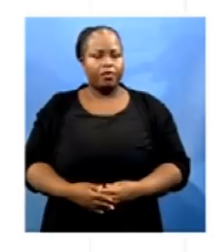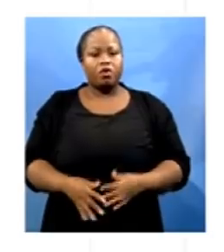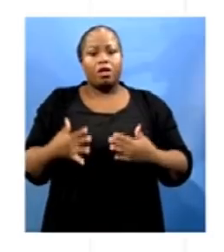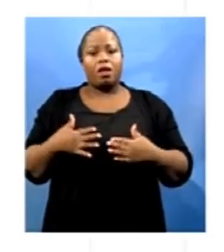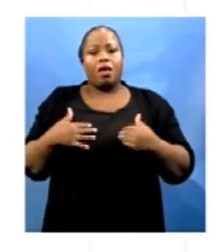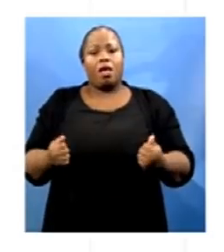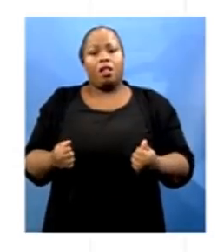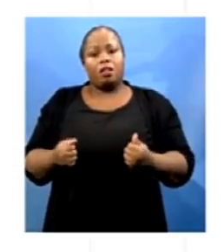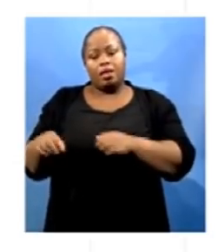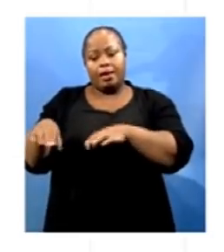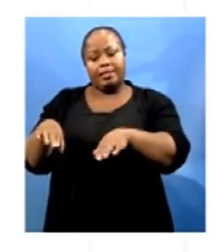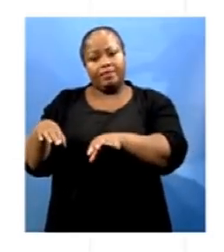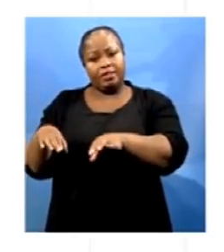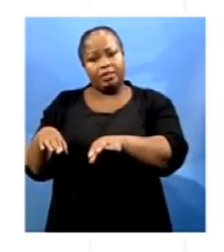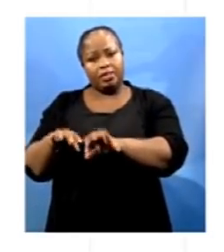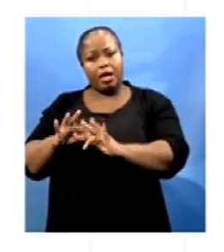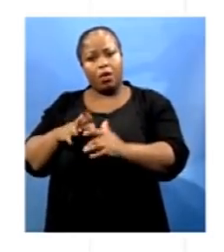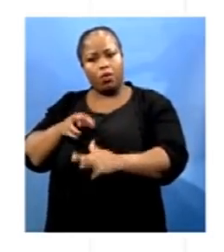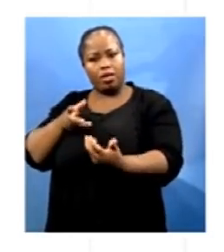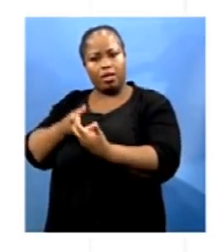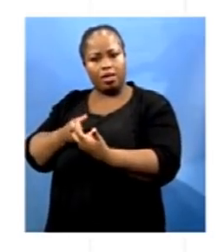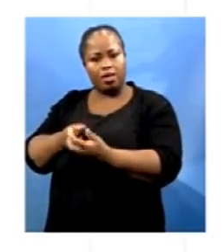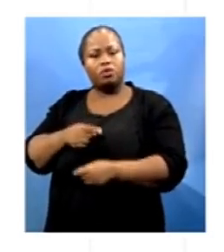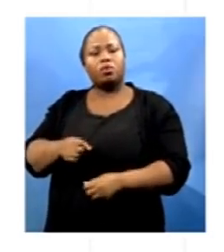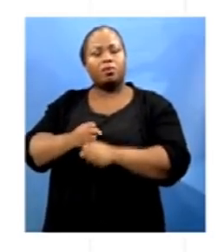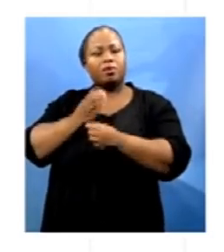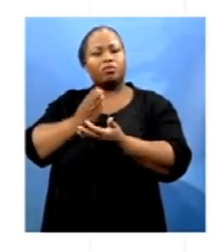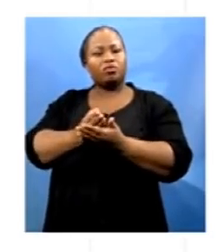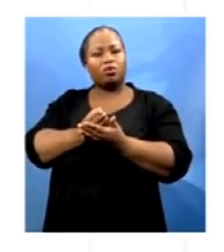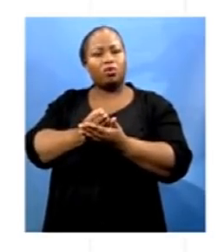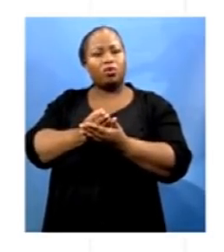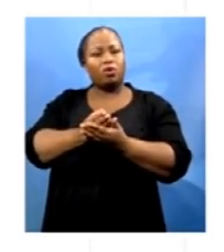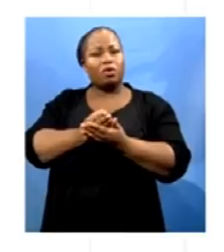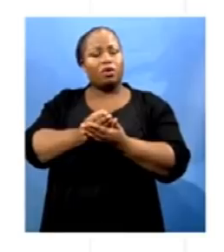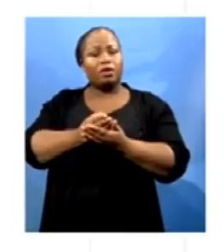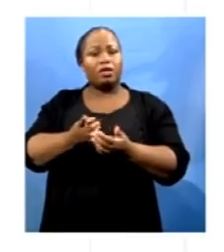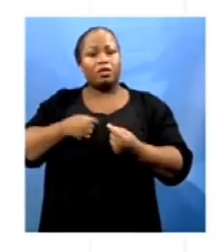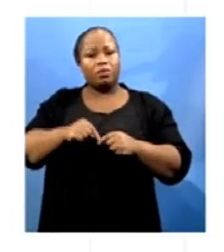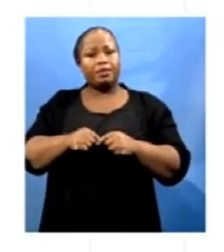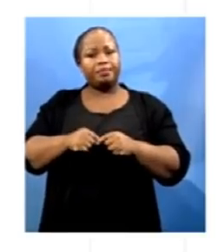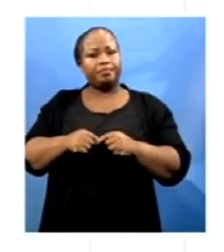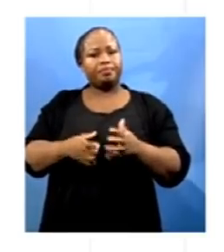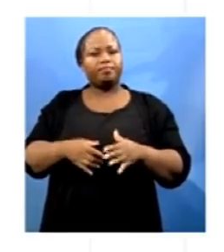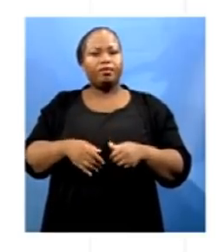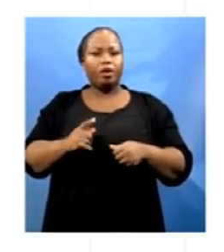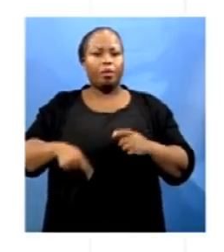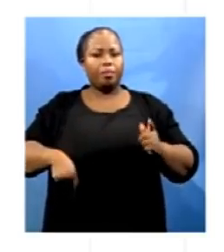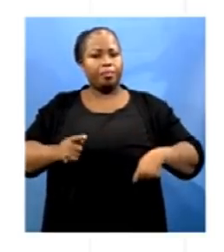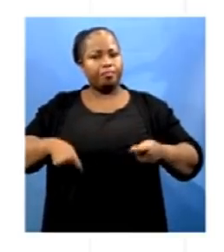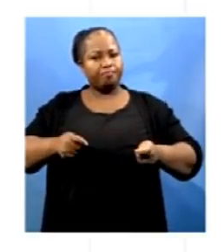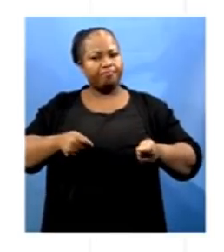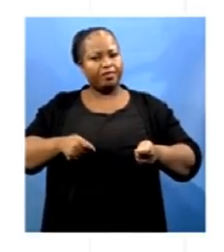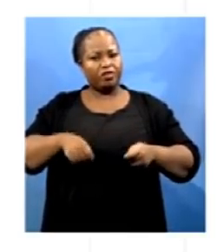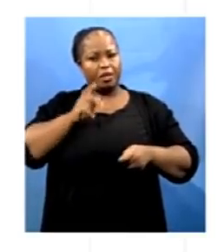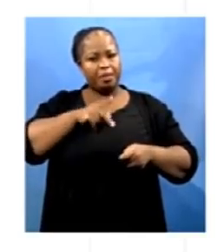have made and executed swiftly in the procurement at scale of personal protective equipment